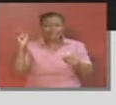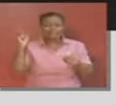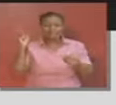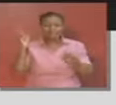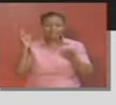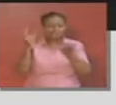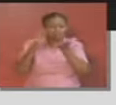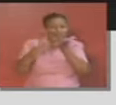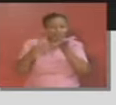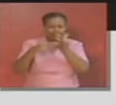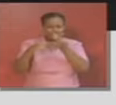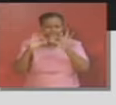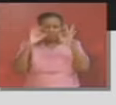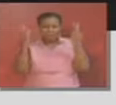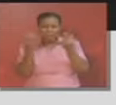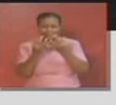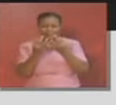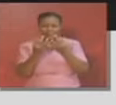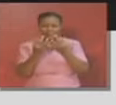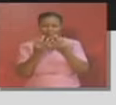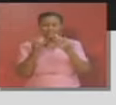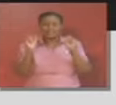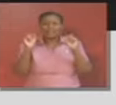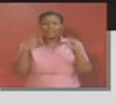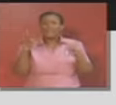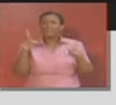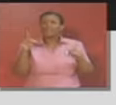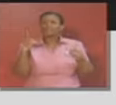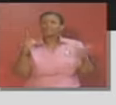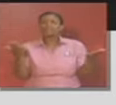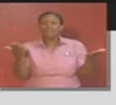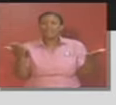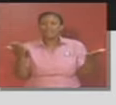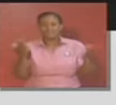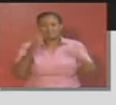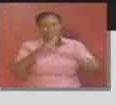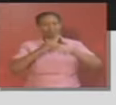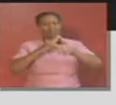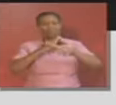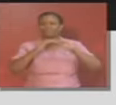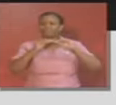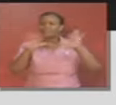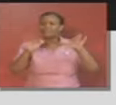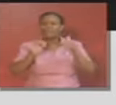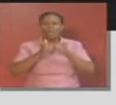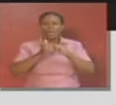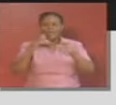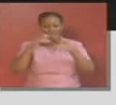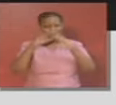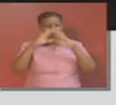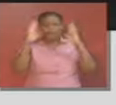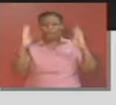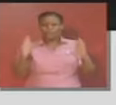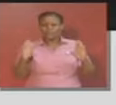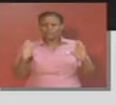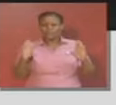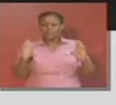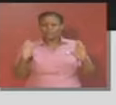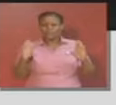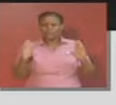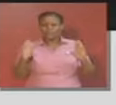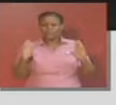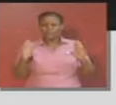risk of transmission within the household. We did mention at that point that those guidelines are hosted on the Ministry of